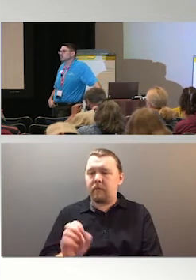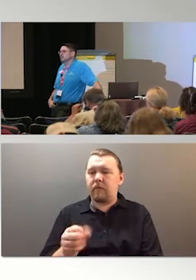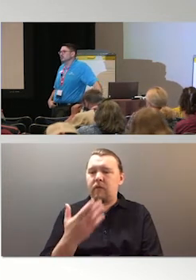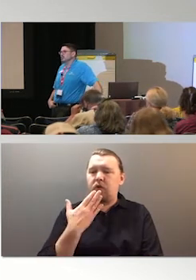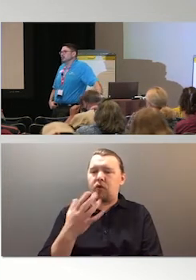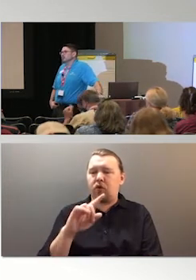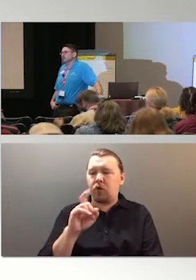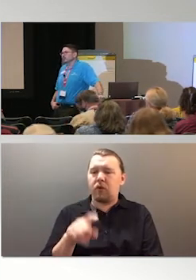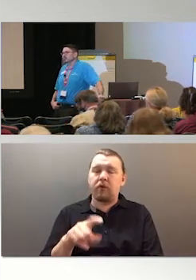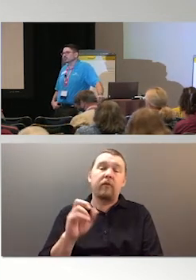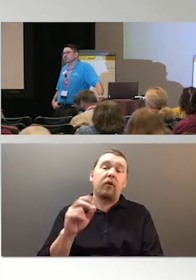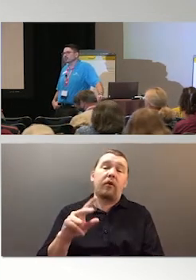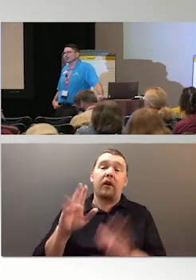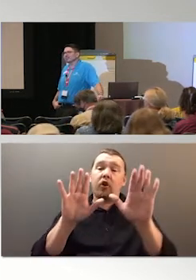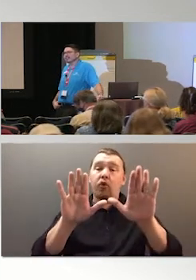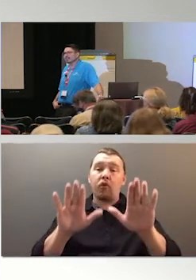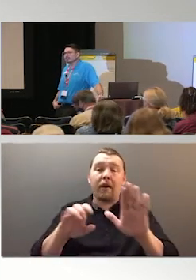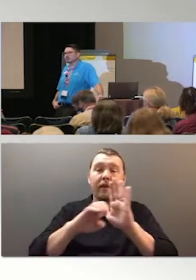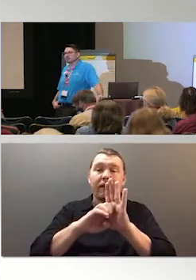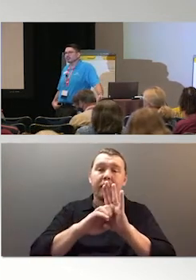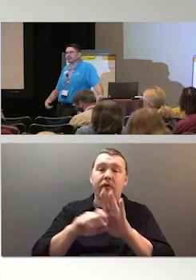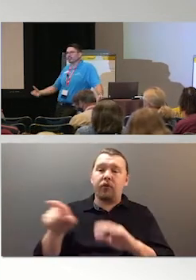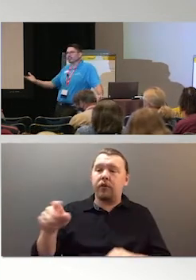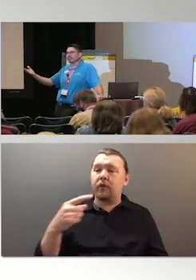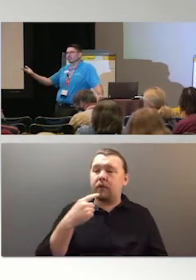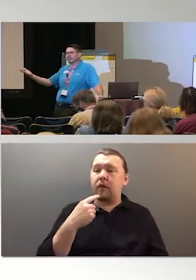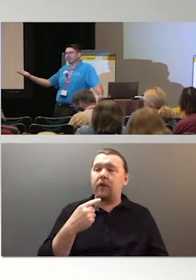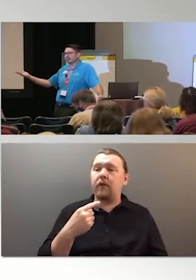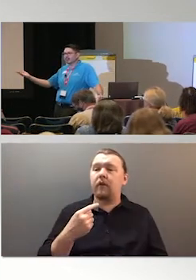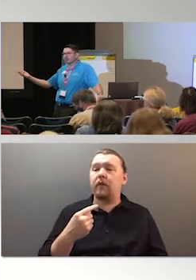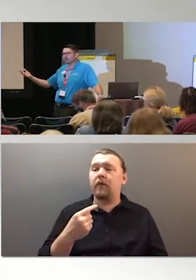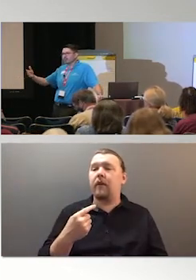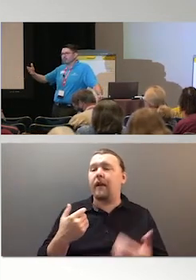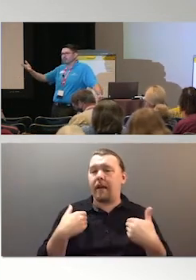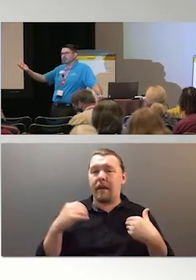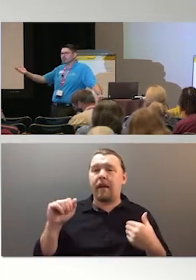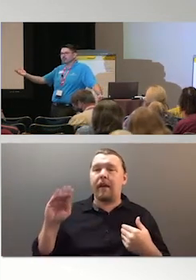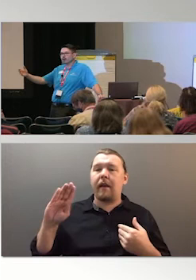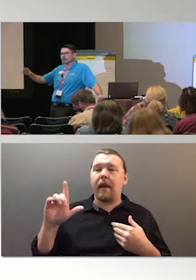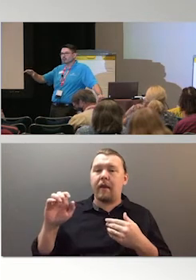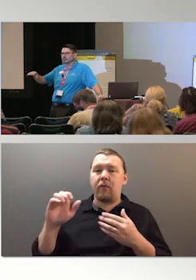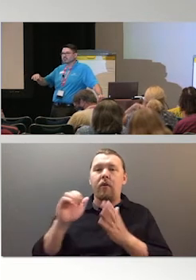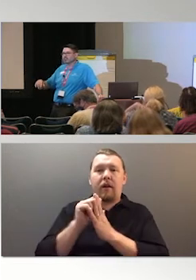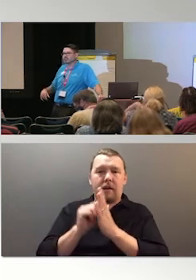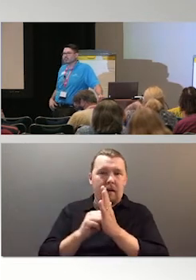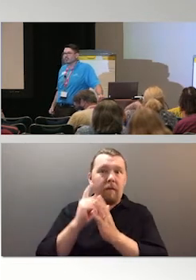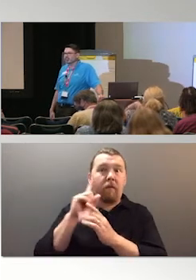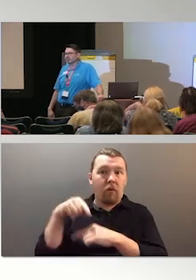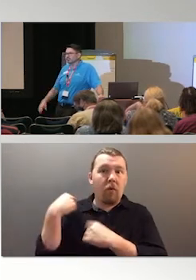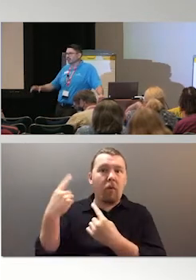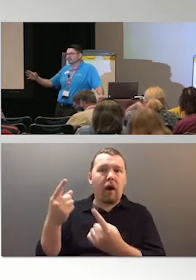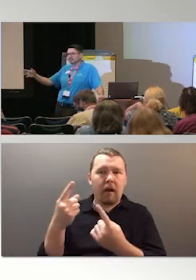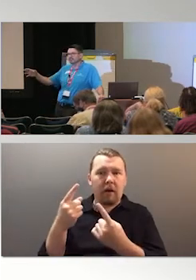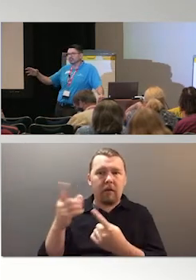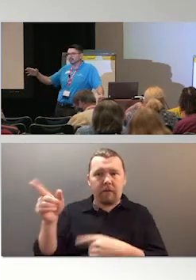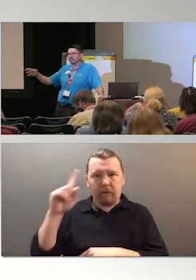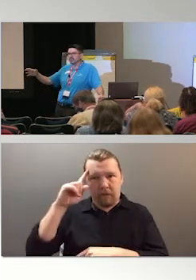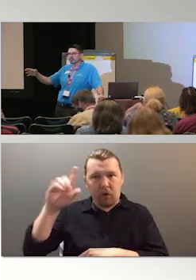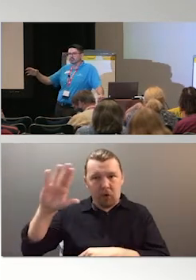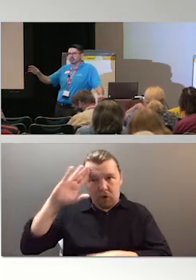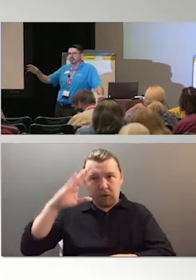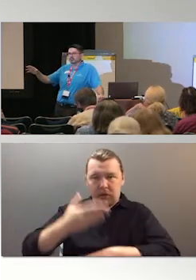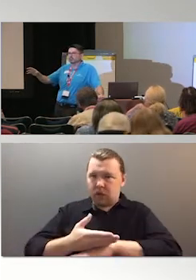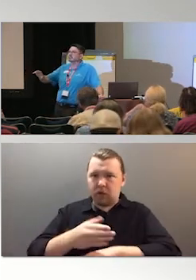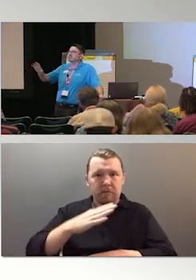question. So this is a great example. She said she's had a Able account for a while for her son, and she loves it. It's the best thing